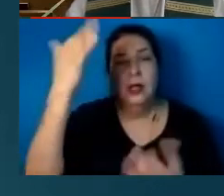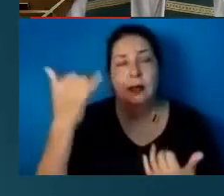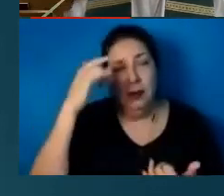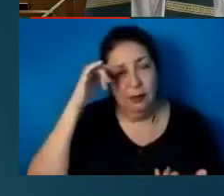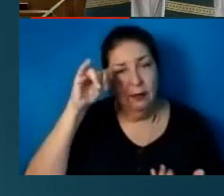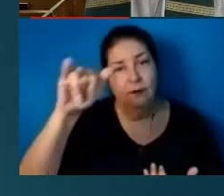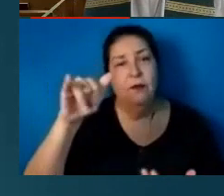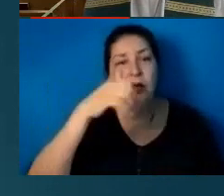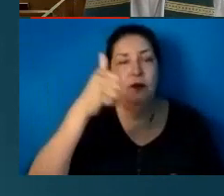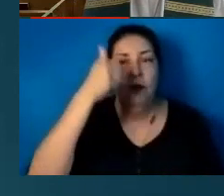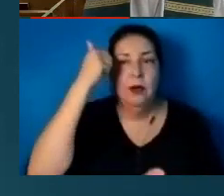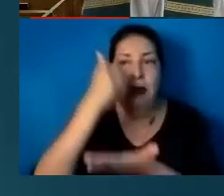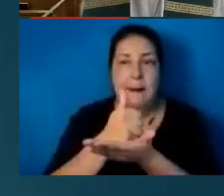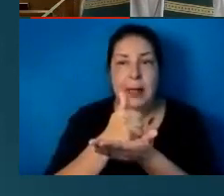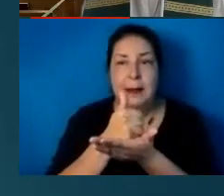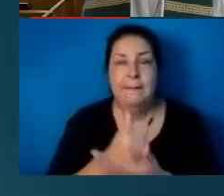God, now and forever.